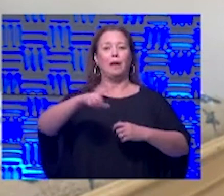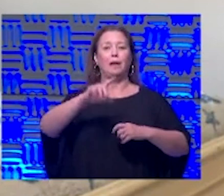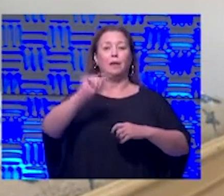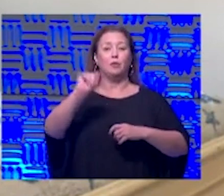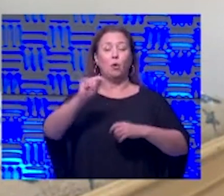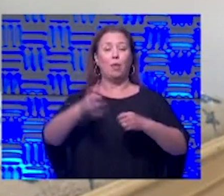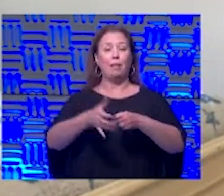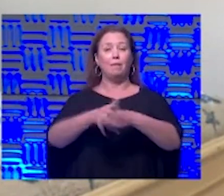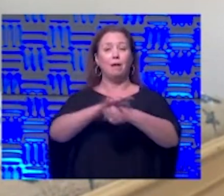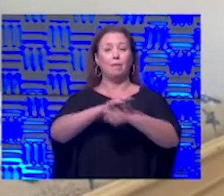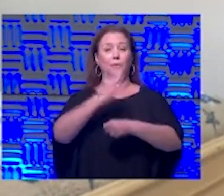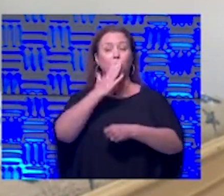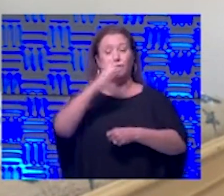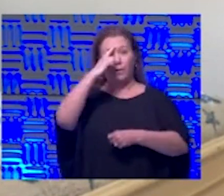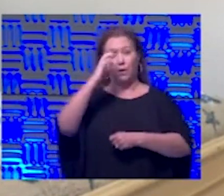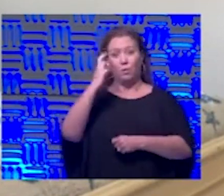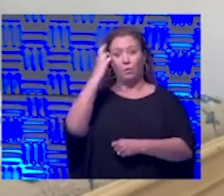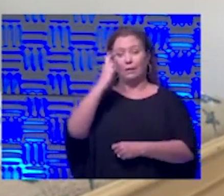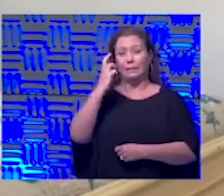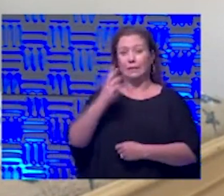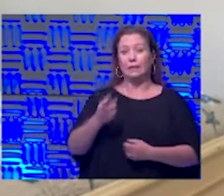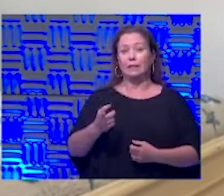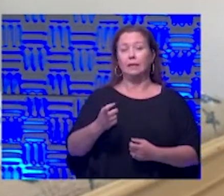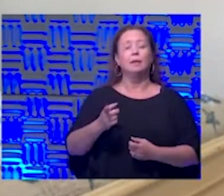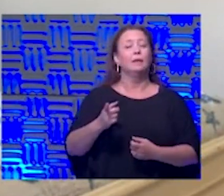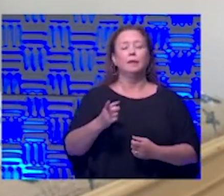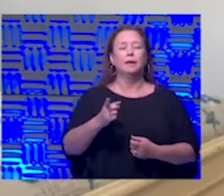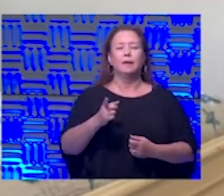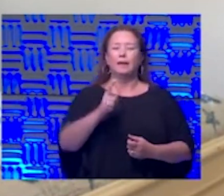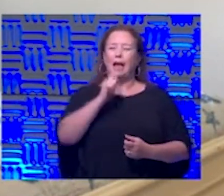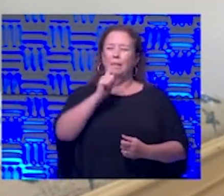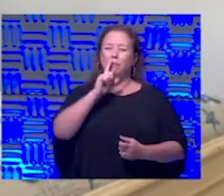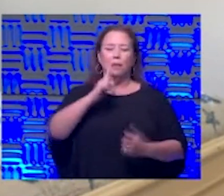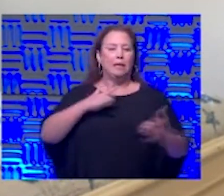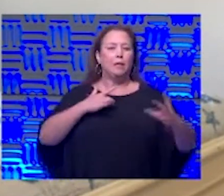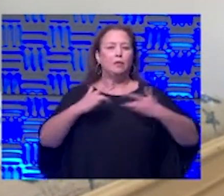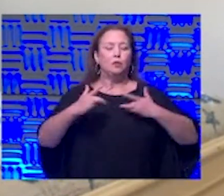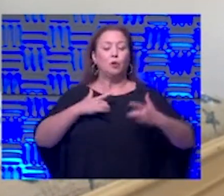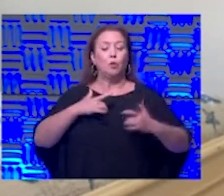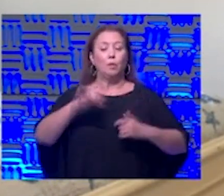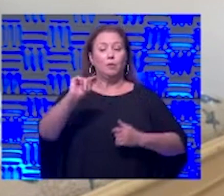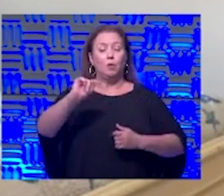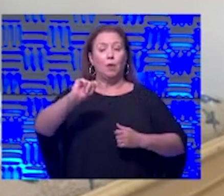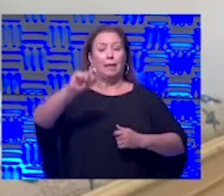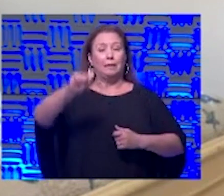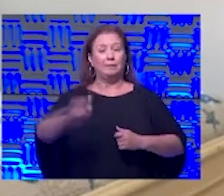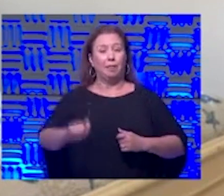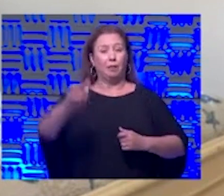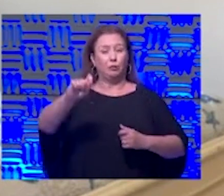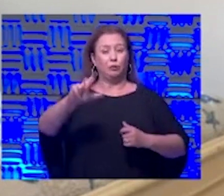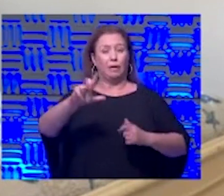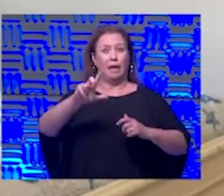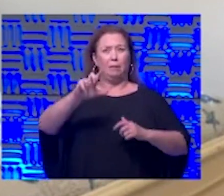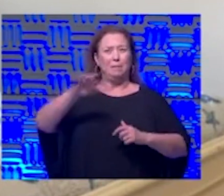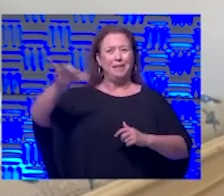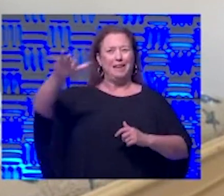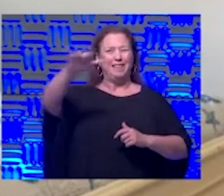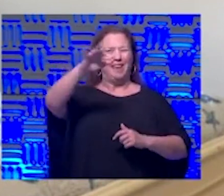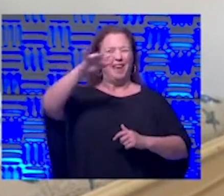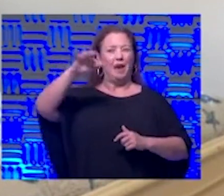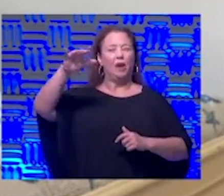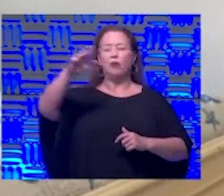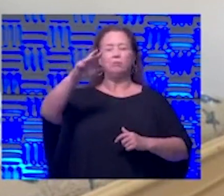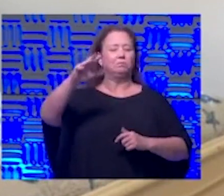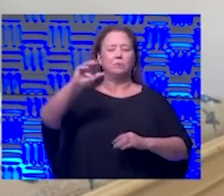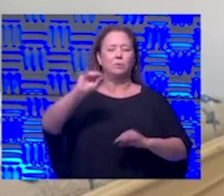are good for that. Again, I wouldn't be too concerned, though, once a toilet is flushed, that it would just be in the air. There's